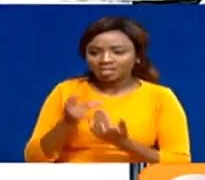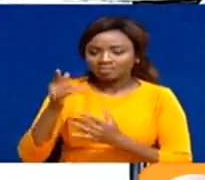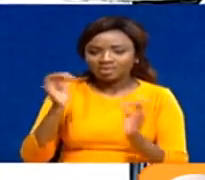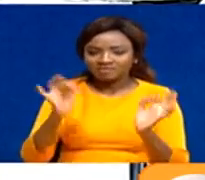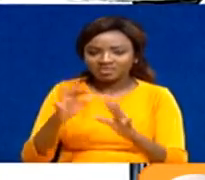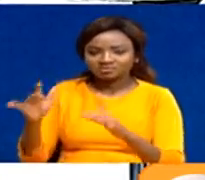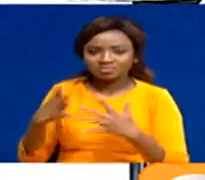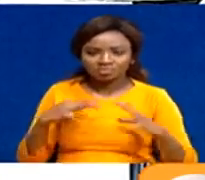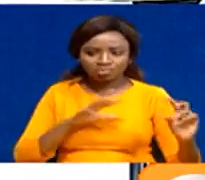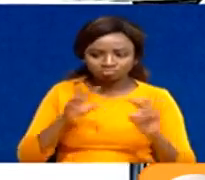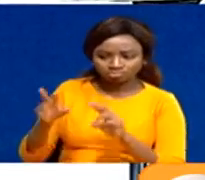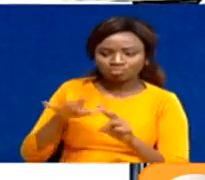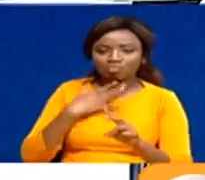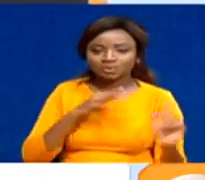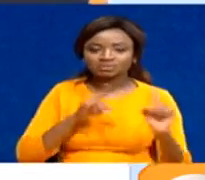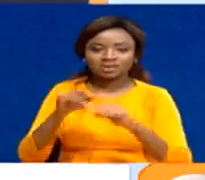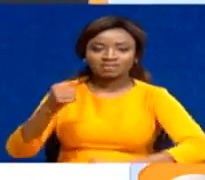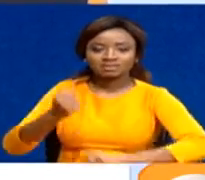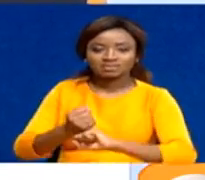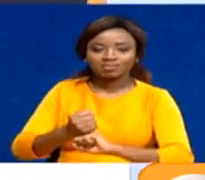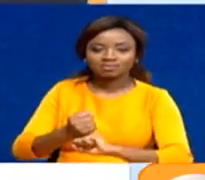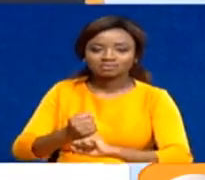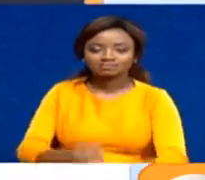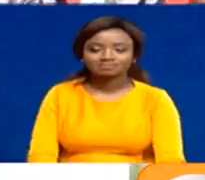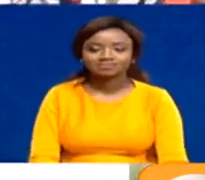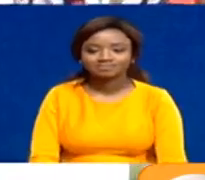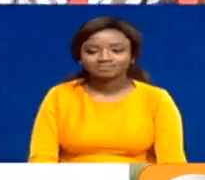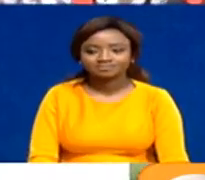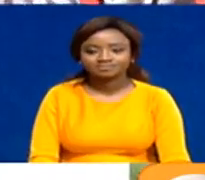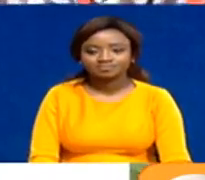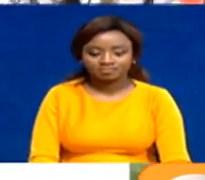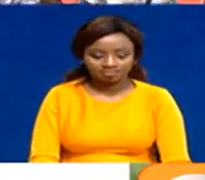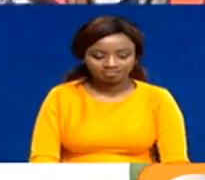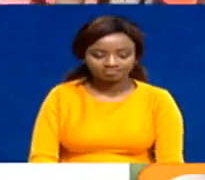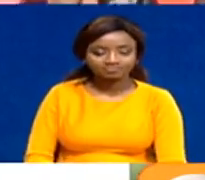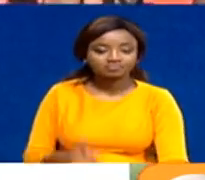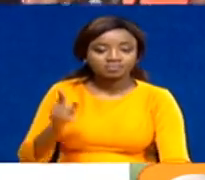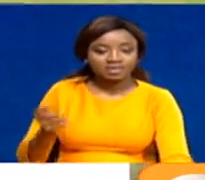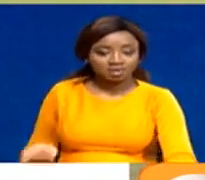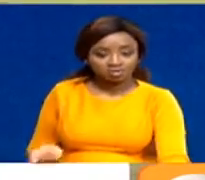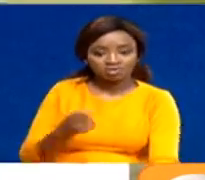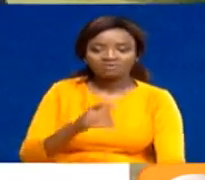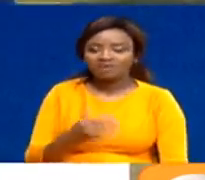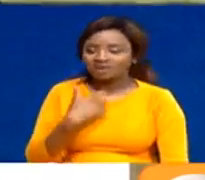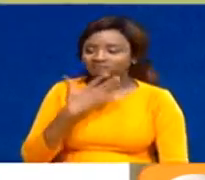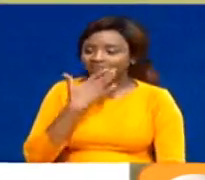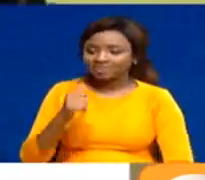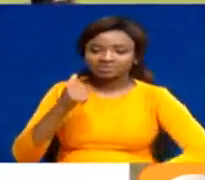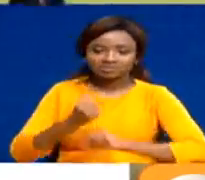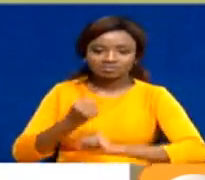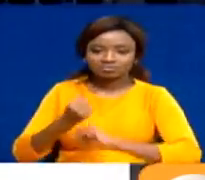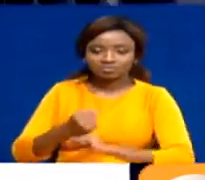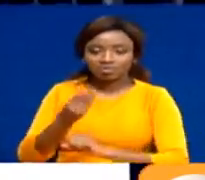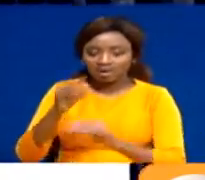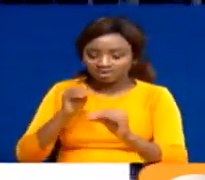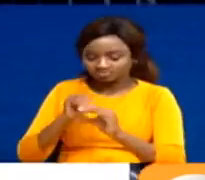that will attract sponsors. The Magical Kenya Open is one of the best supported sports events in the country. Some good money is put